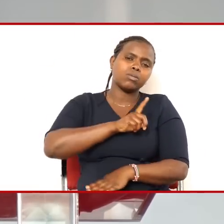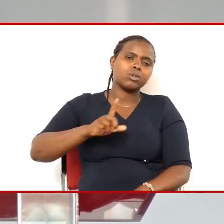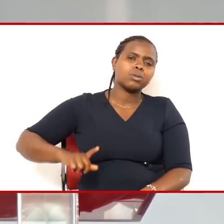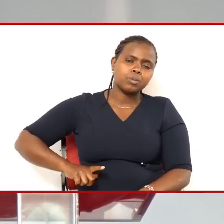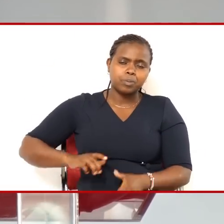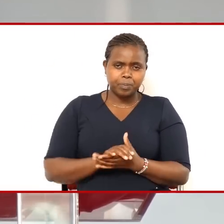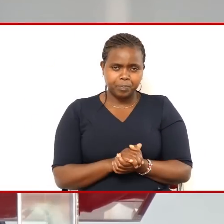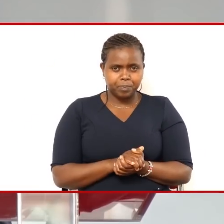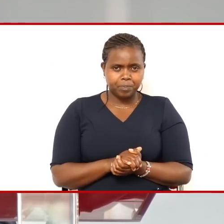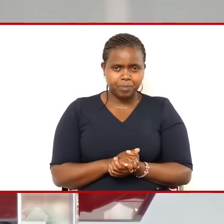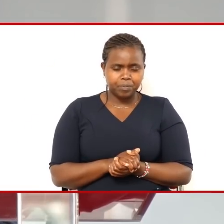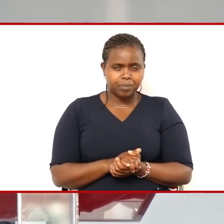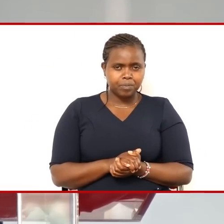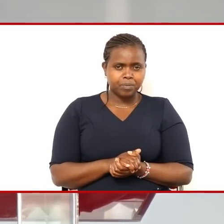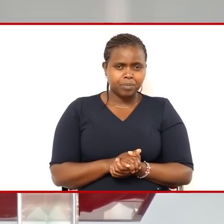him.